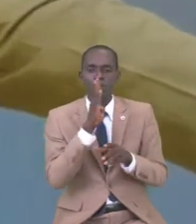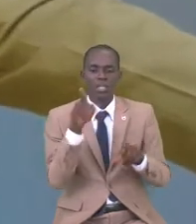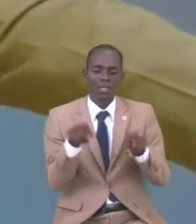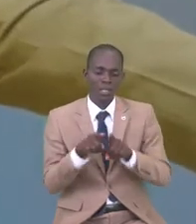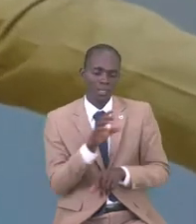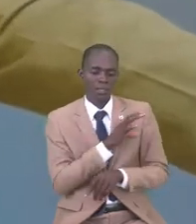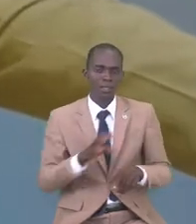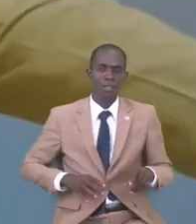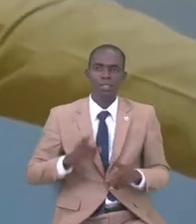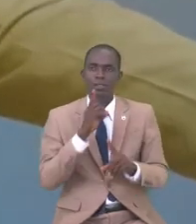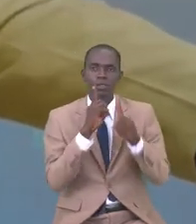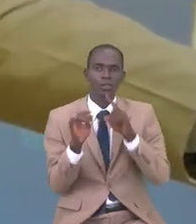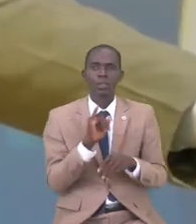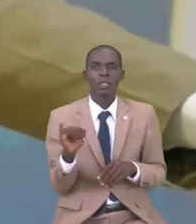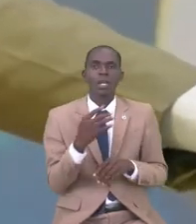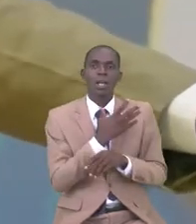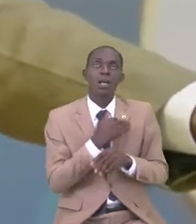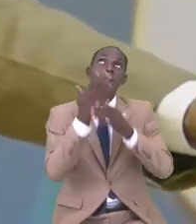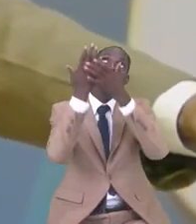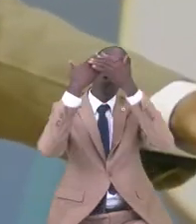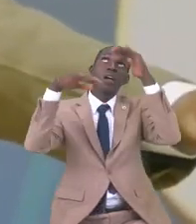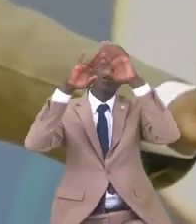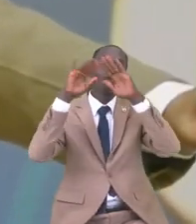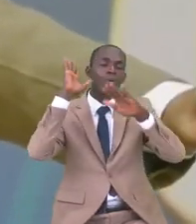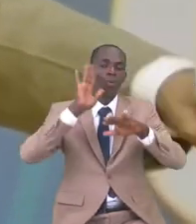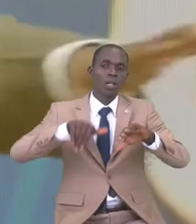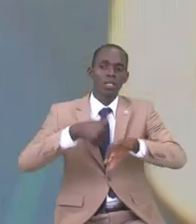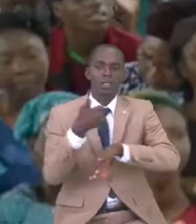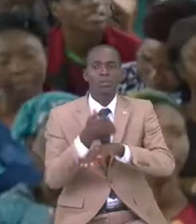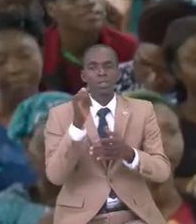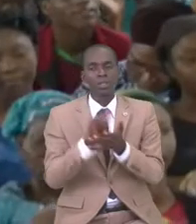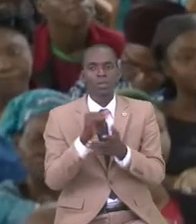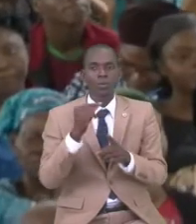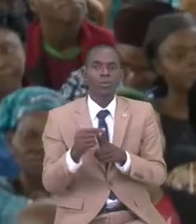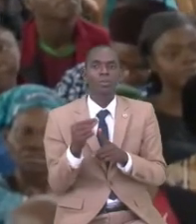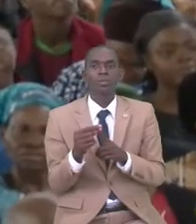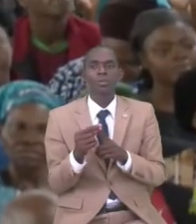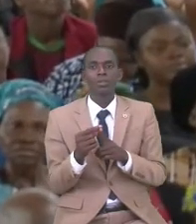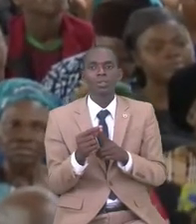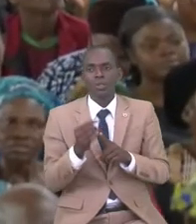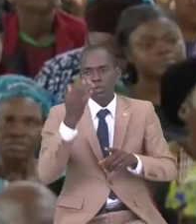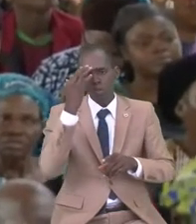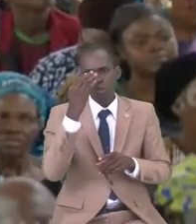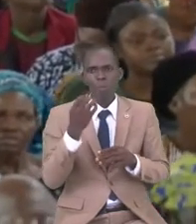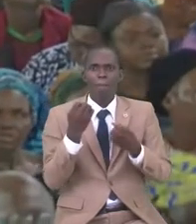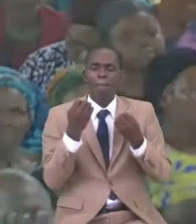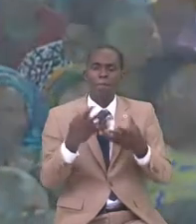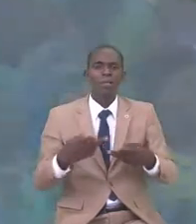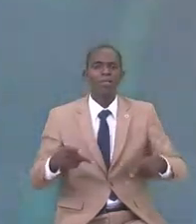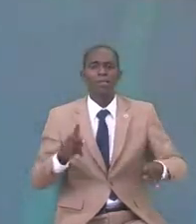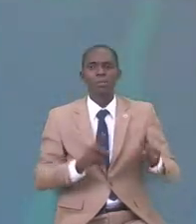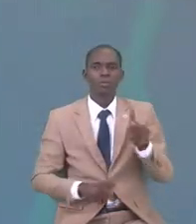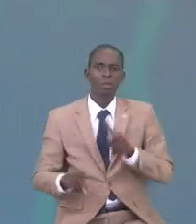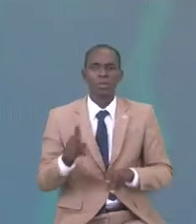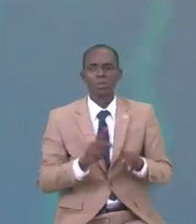talking. And heaven will confirm that word. You know, many people, they